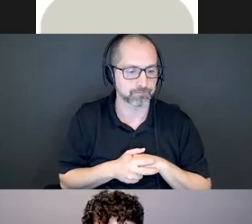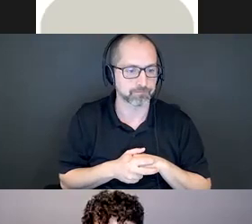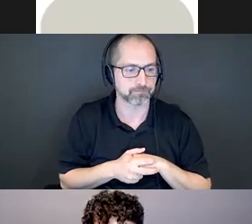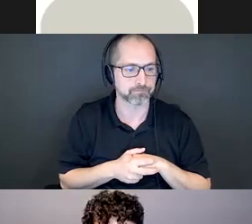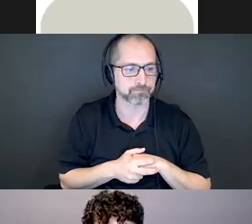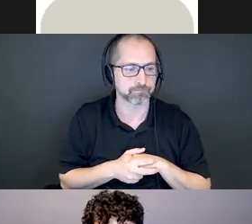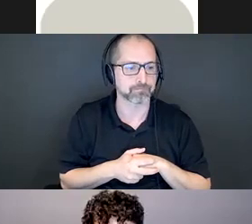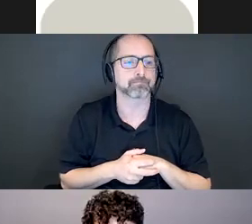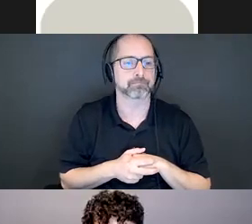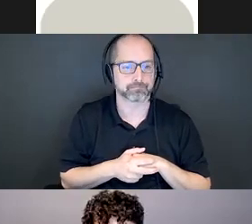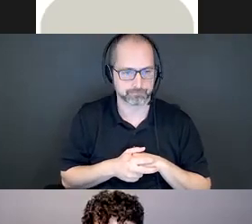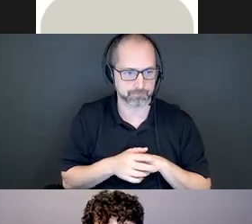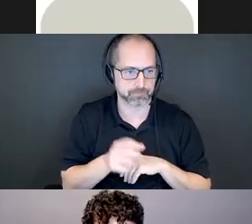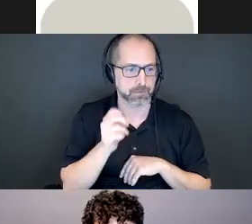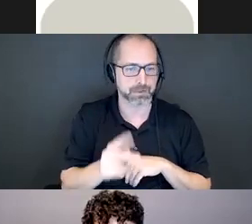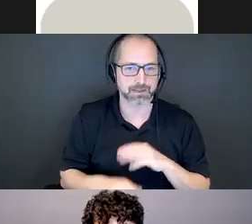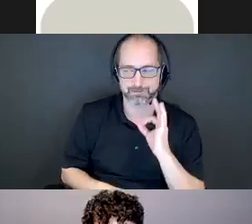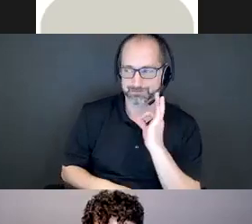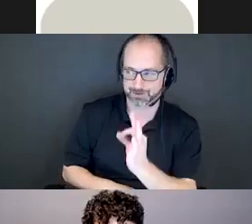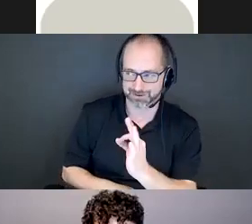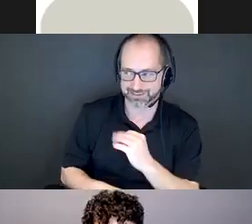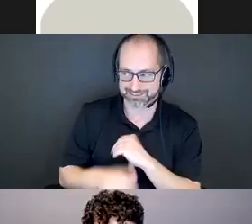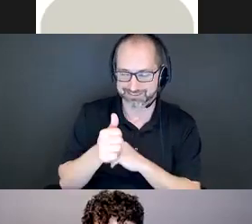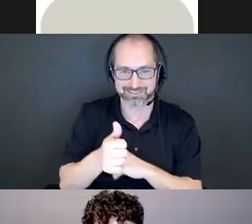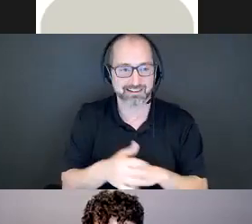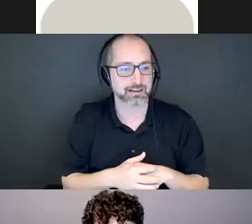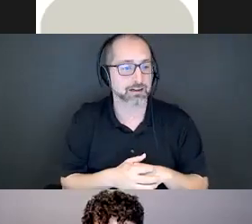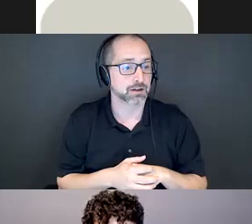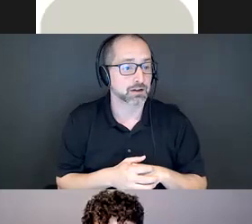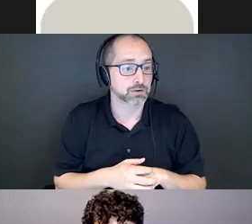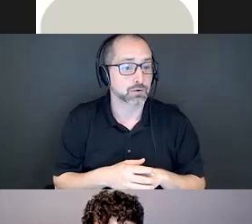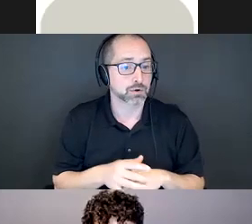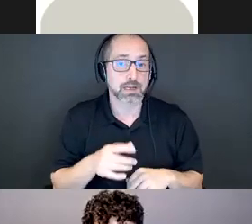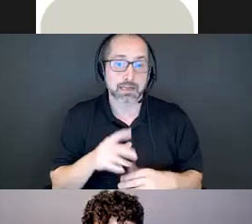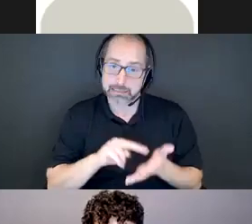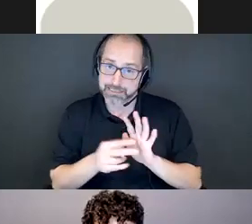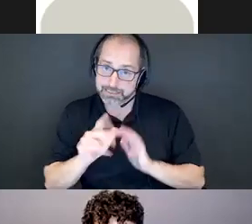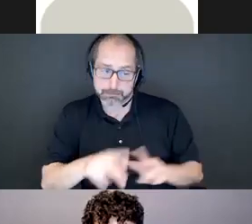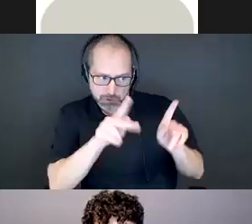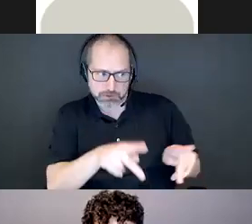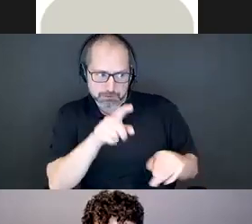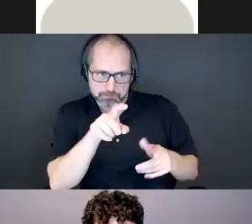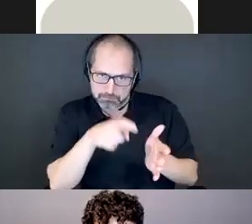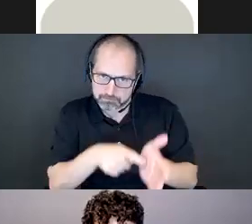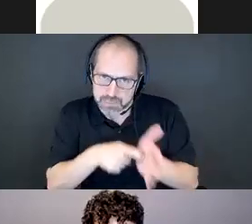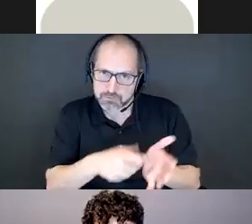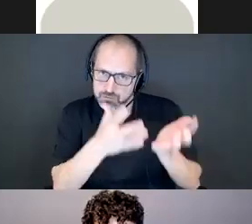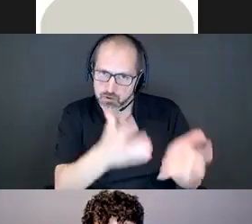Okay. Perfect. So a person has to want to stop using alcohol in order to get help.